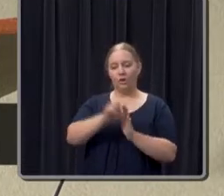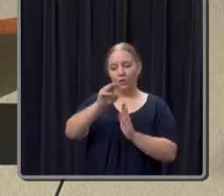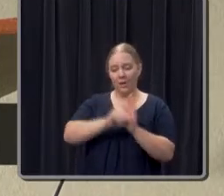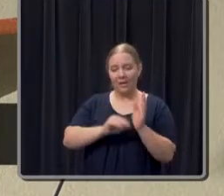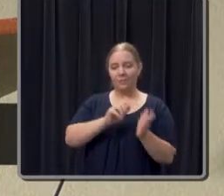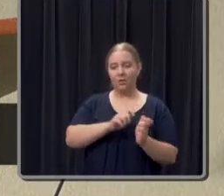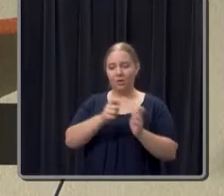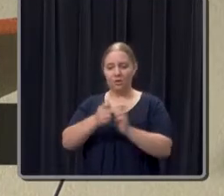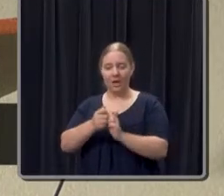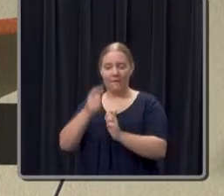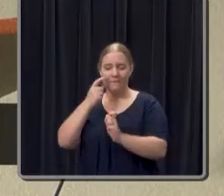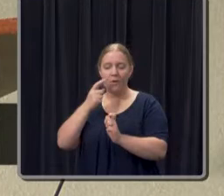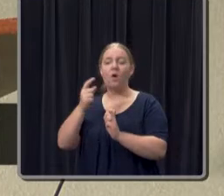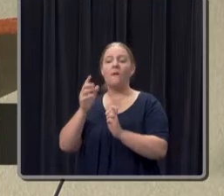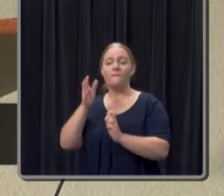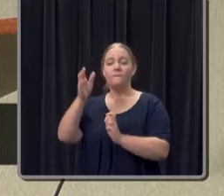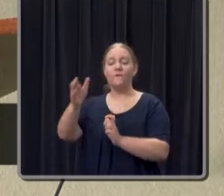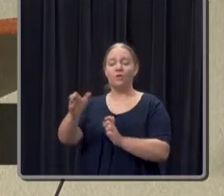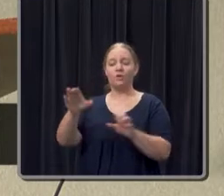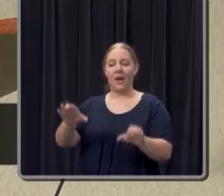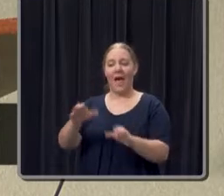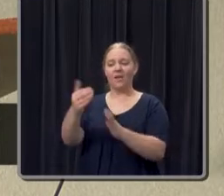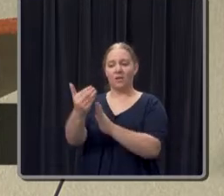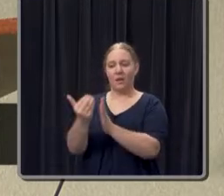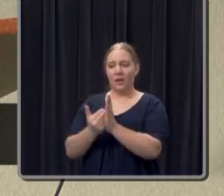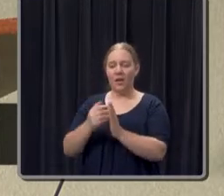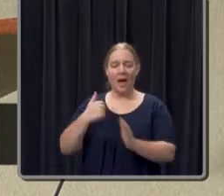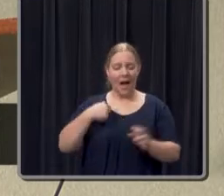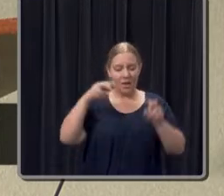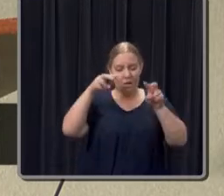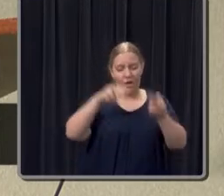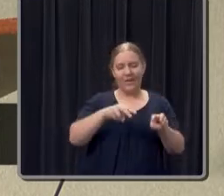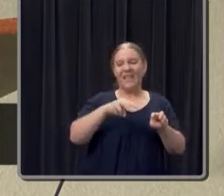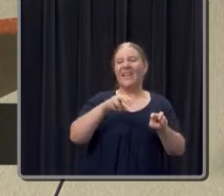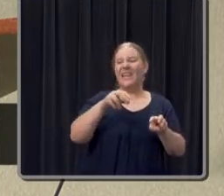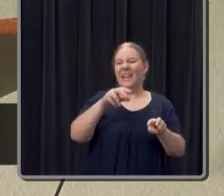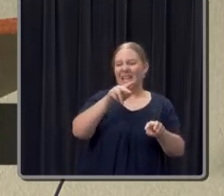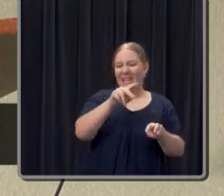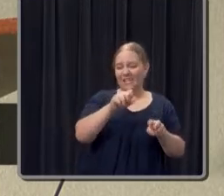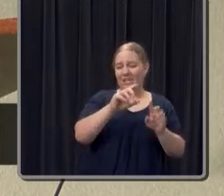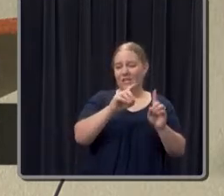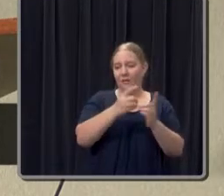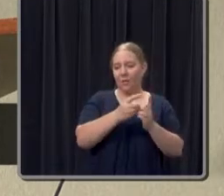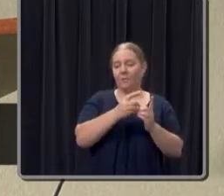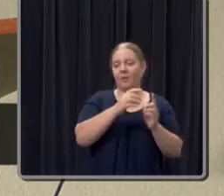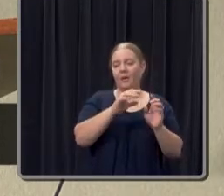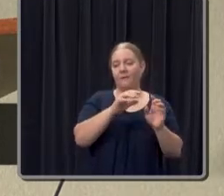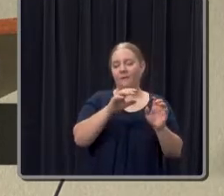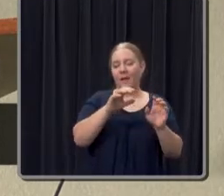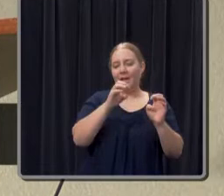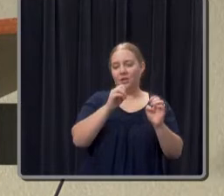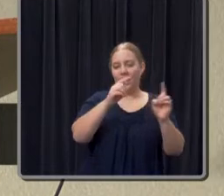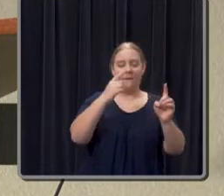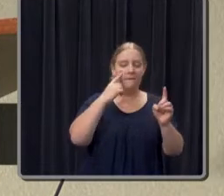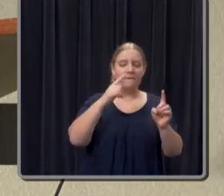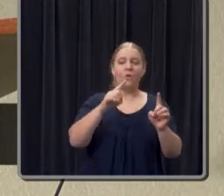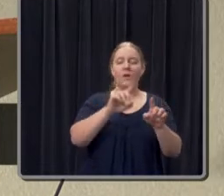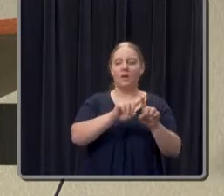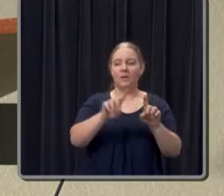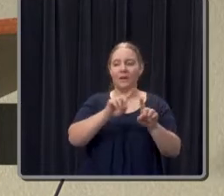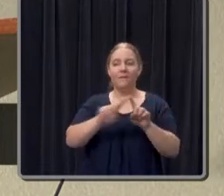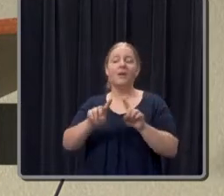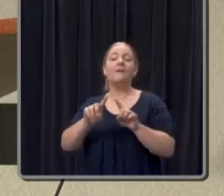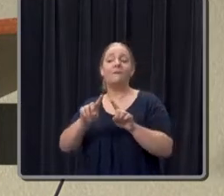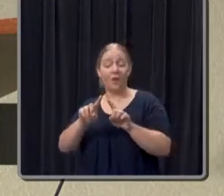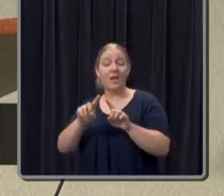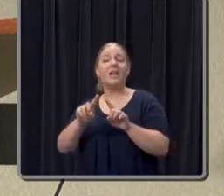meeting under future items. I looked at the Kansas Department of Education. Curriculum for social studies and psychology does not look like it has